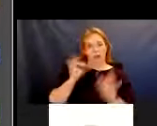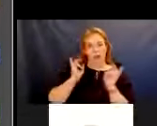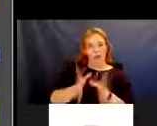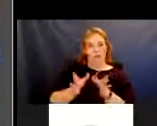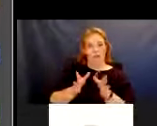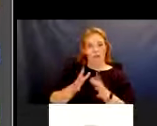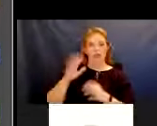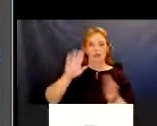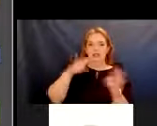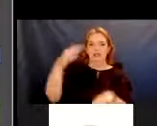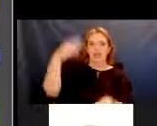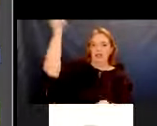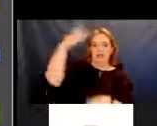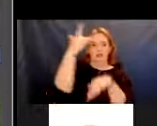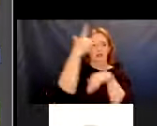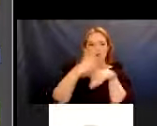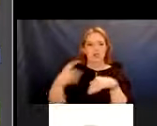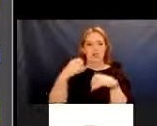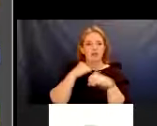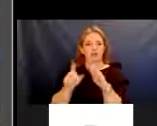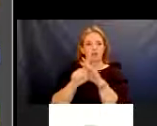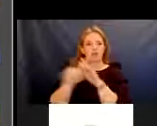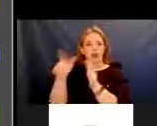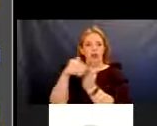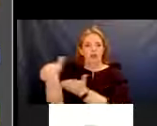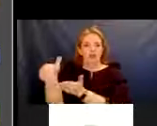Dead showers, naked strong ran off.